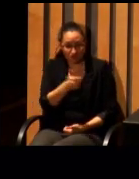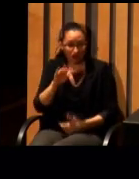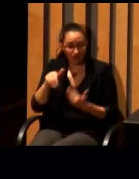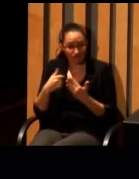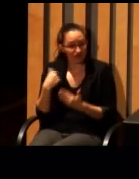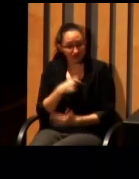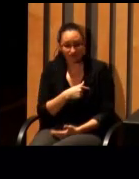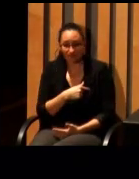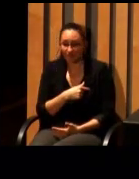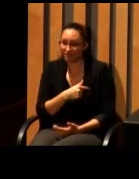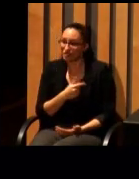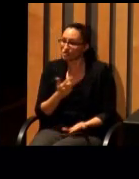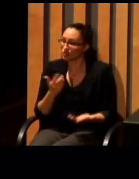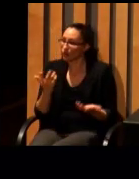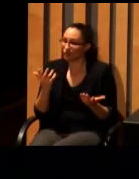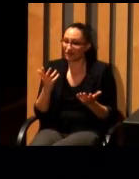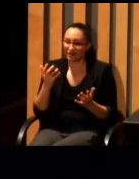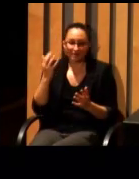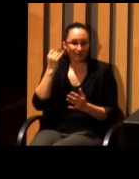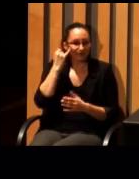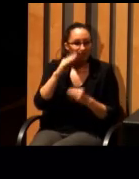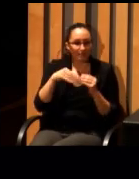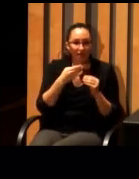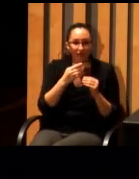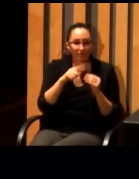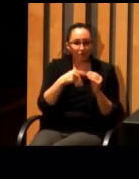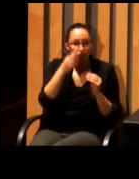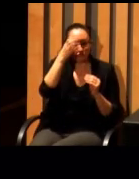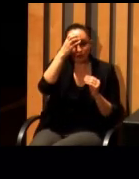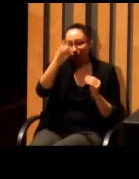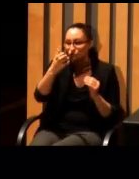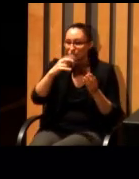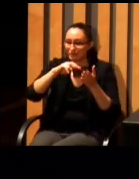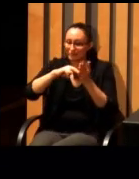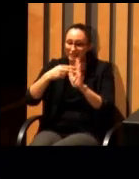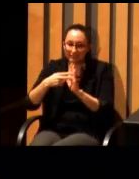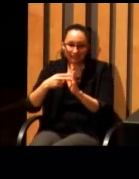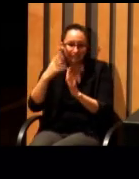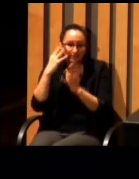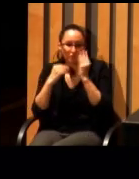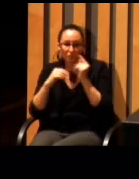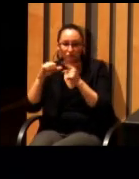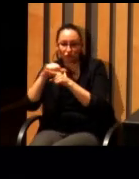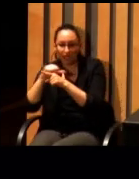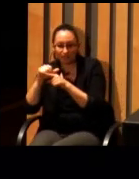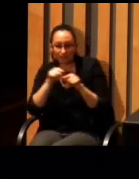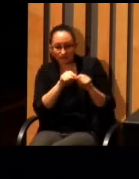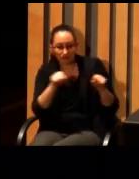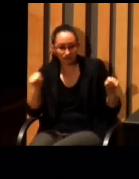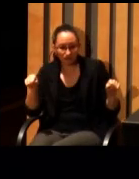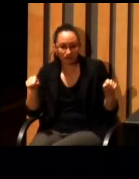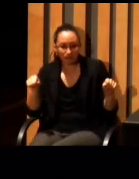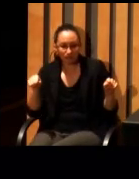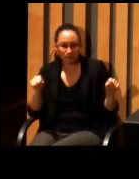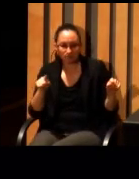that exist in the realm of culture and meaning and experience and practice, actually really matter a